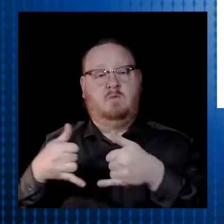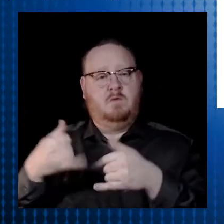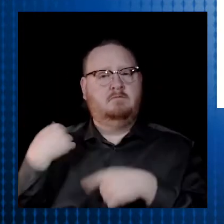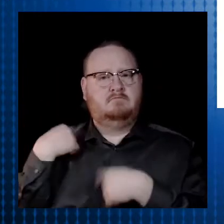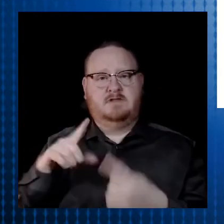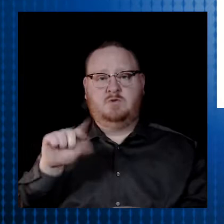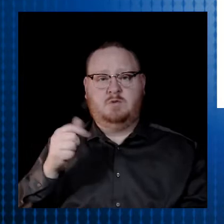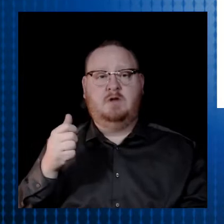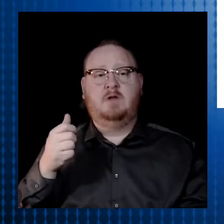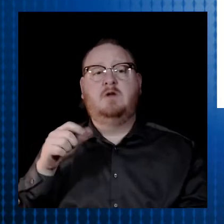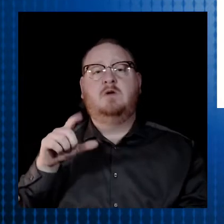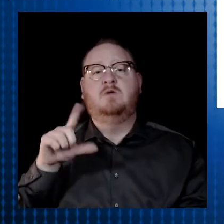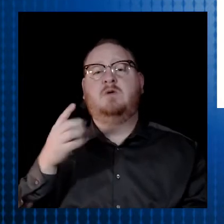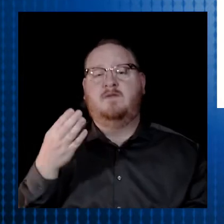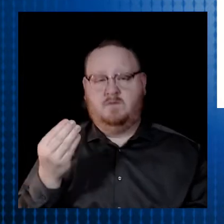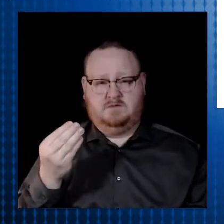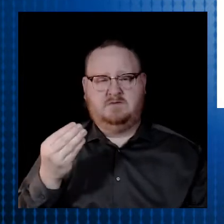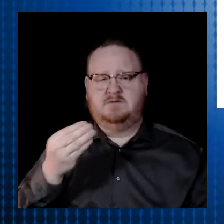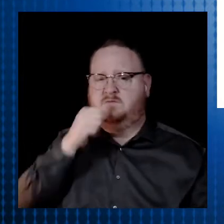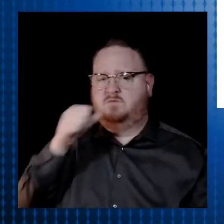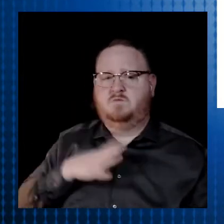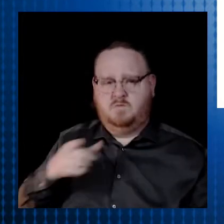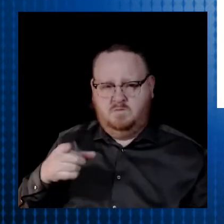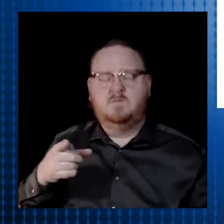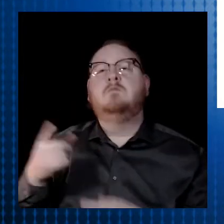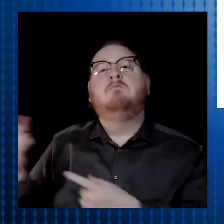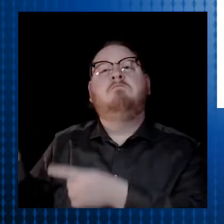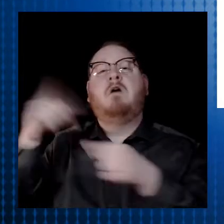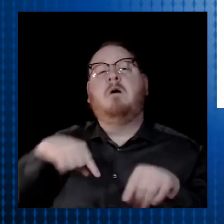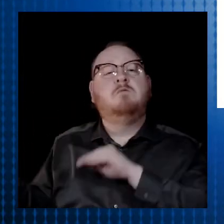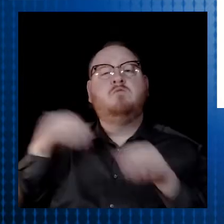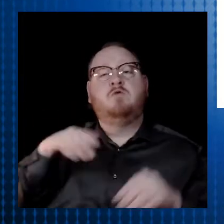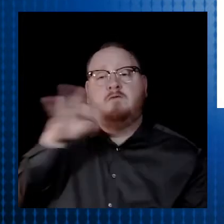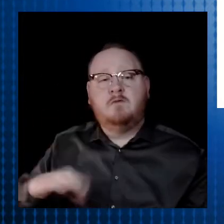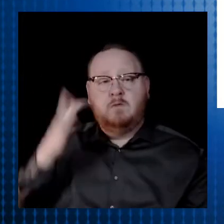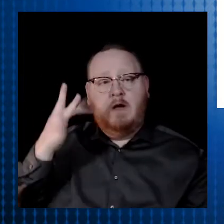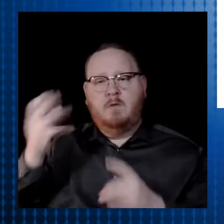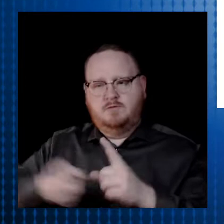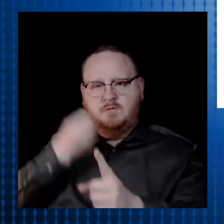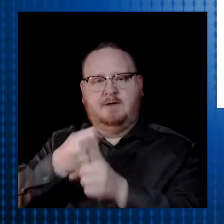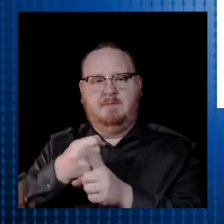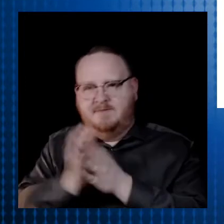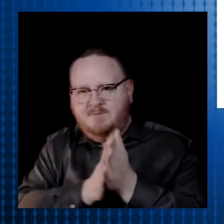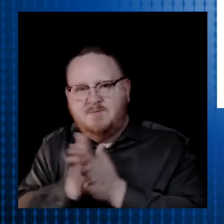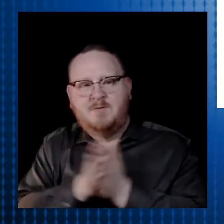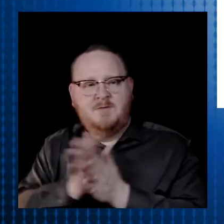She came to Flint because she was looking for a place where she could motivate and impact families who look like her.